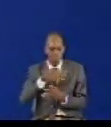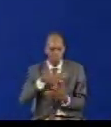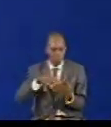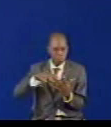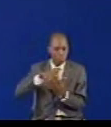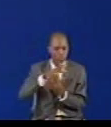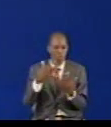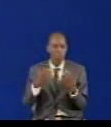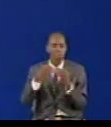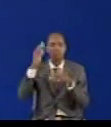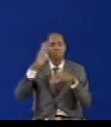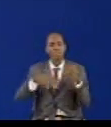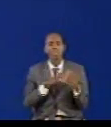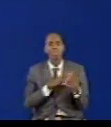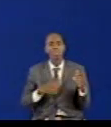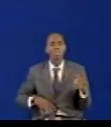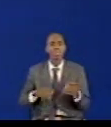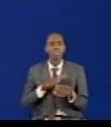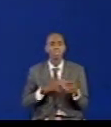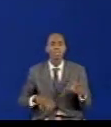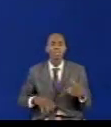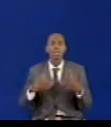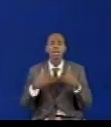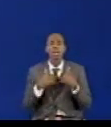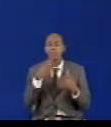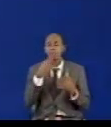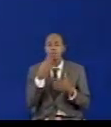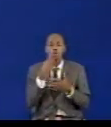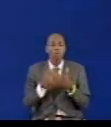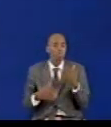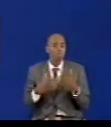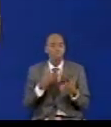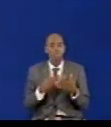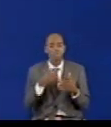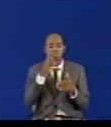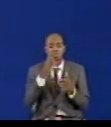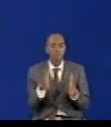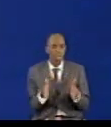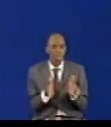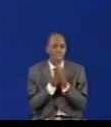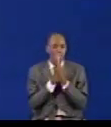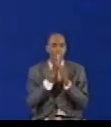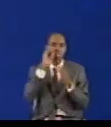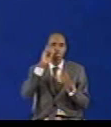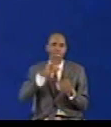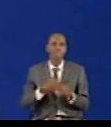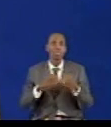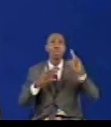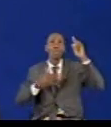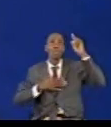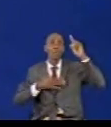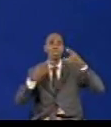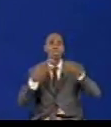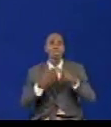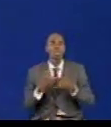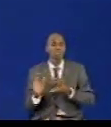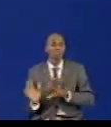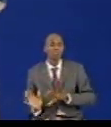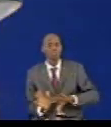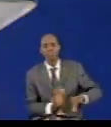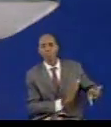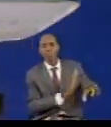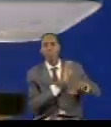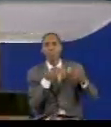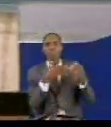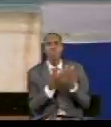Christ. Christ has said, whatsoever you ask in my name. They brush all that aside. Now they